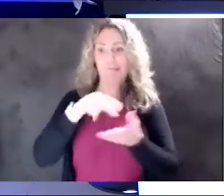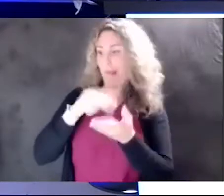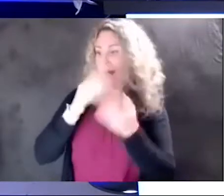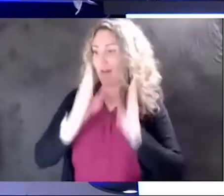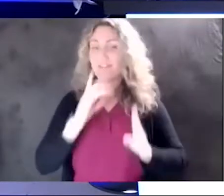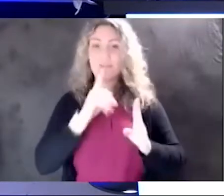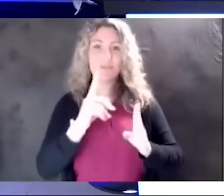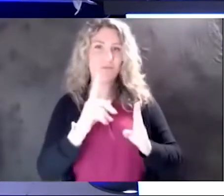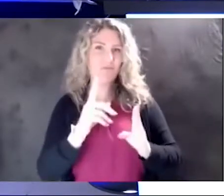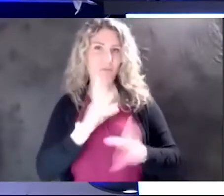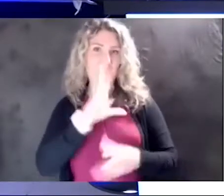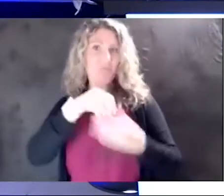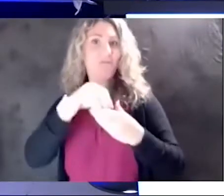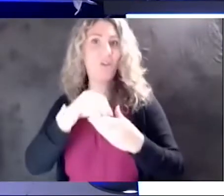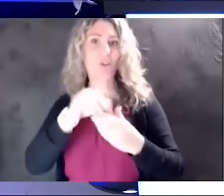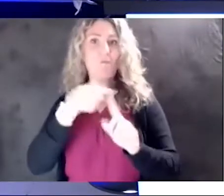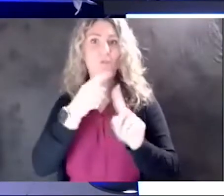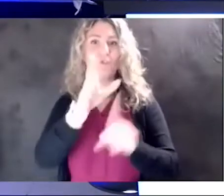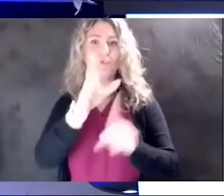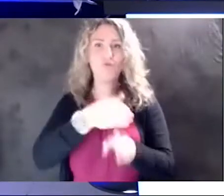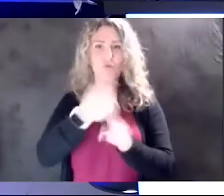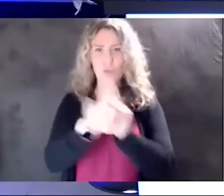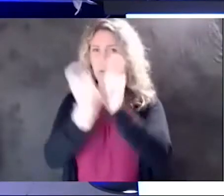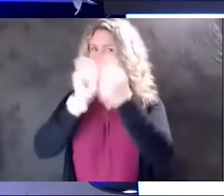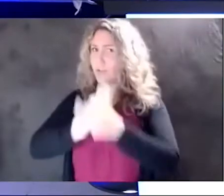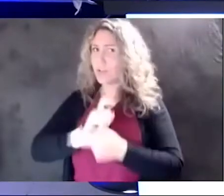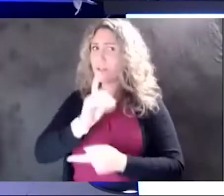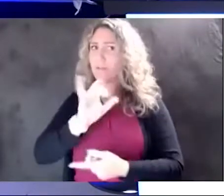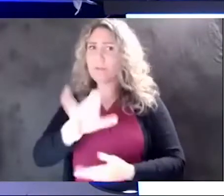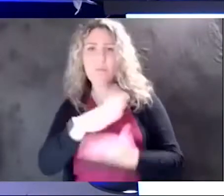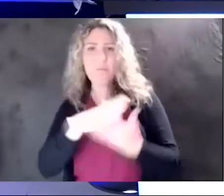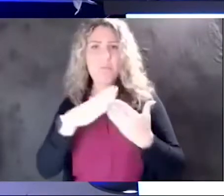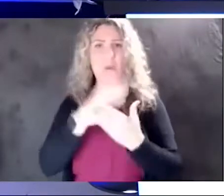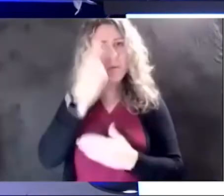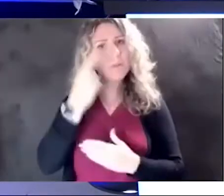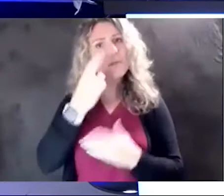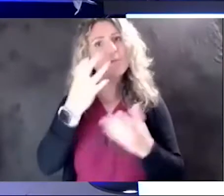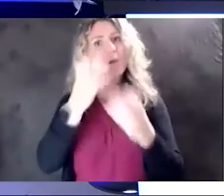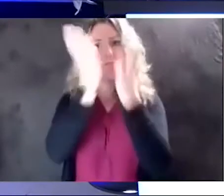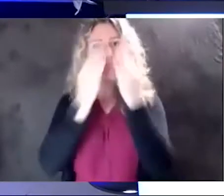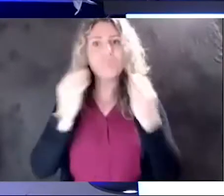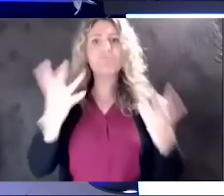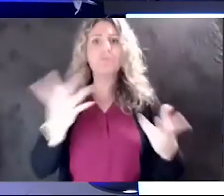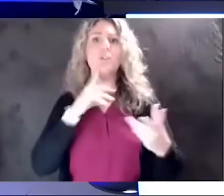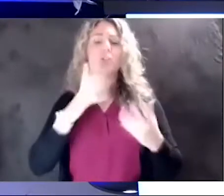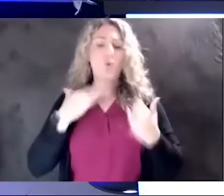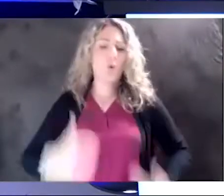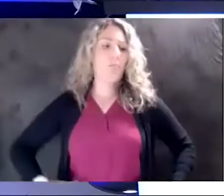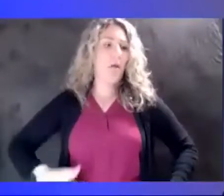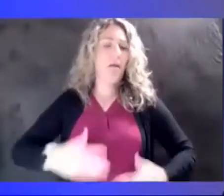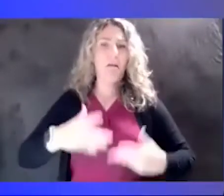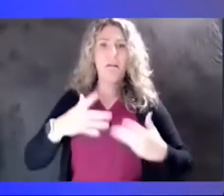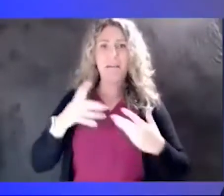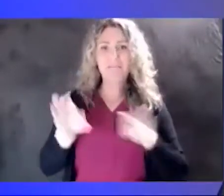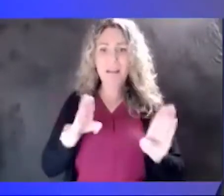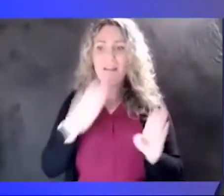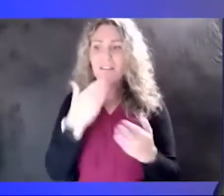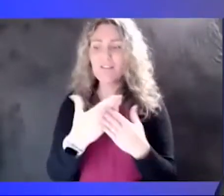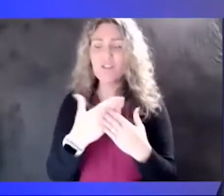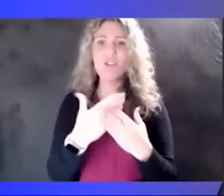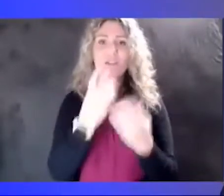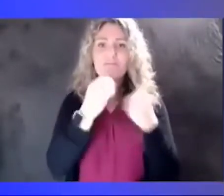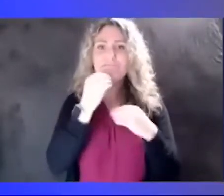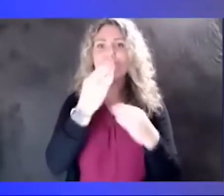when you did your career shift? Did that play a part in what you wanted to share with people about, you treat your body good, it'll give back to you? Absolutely. But funny